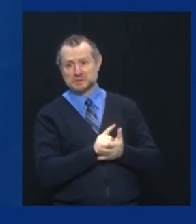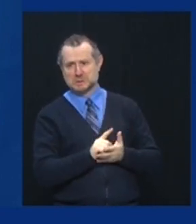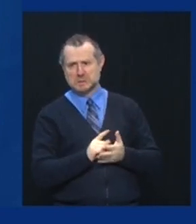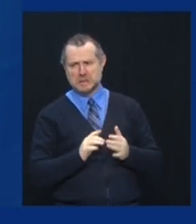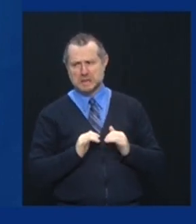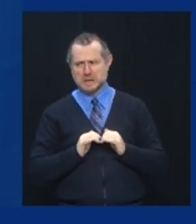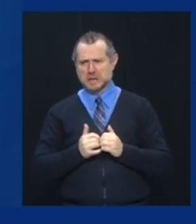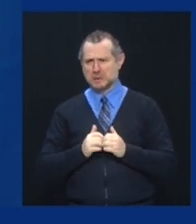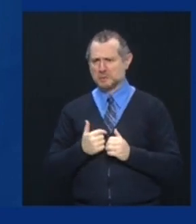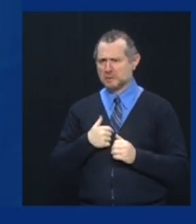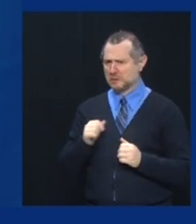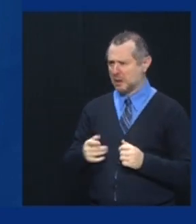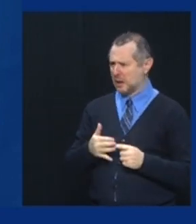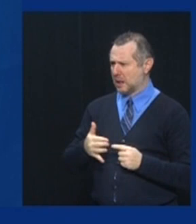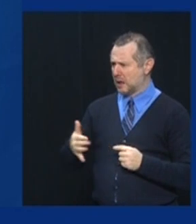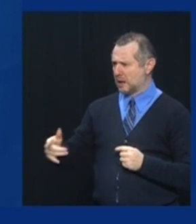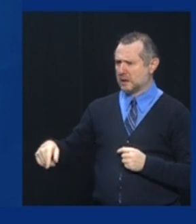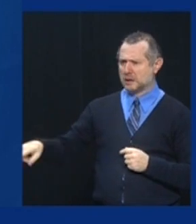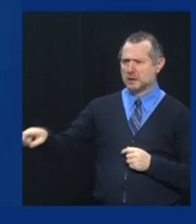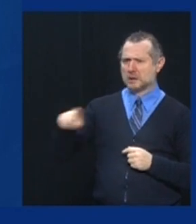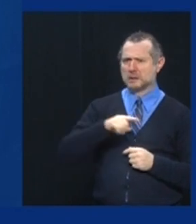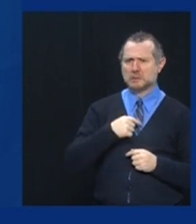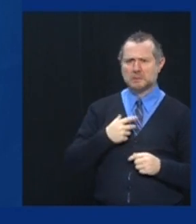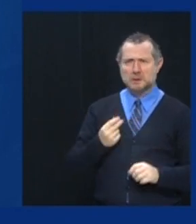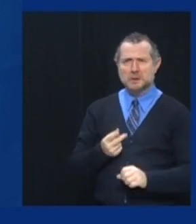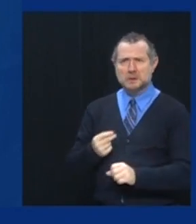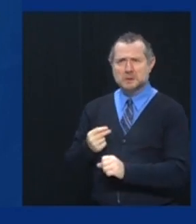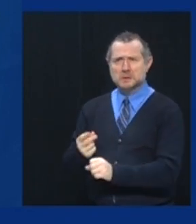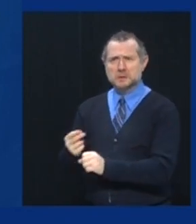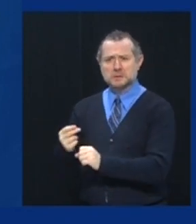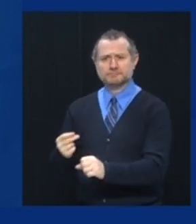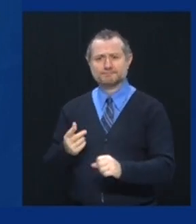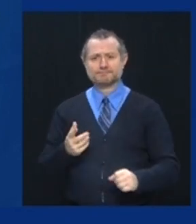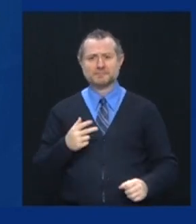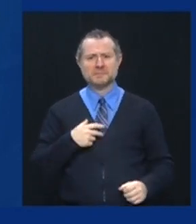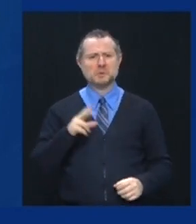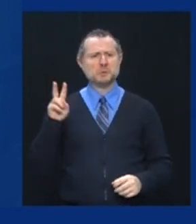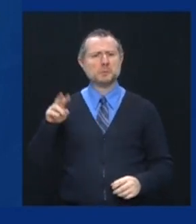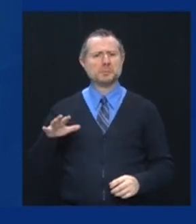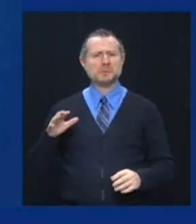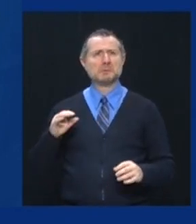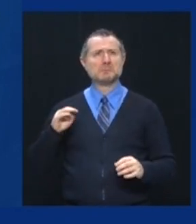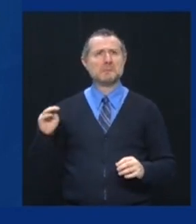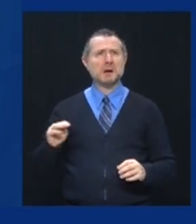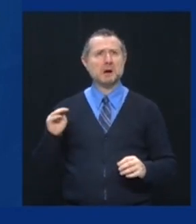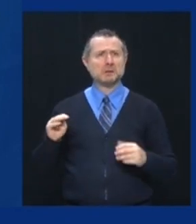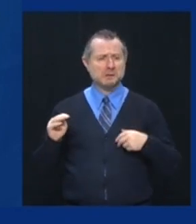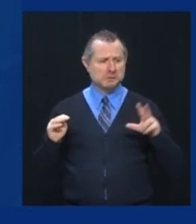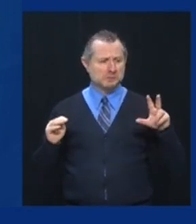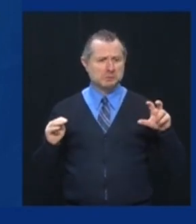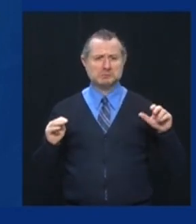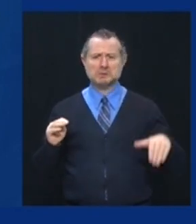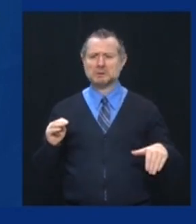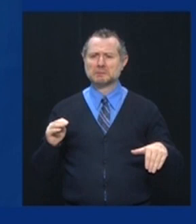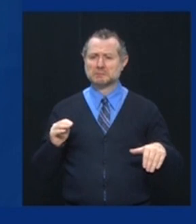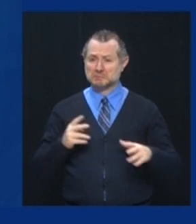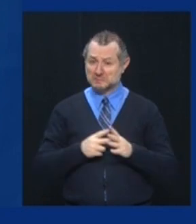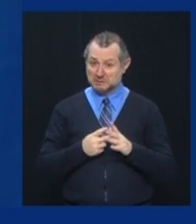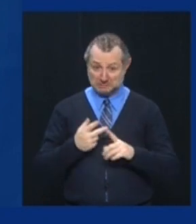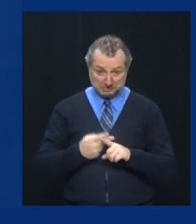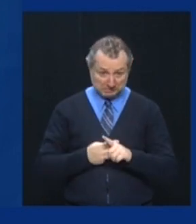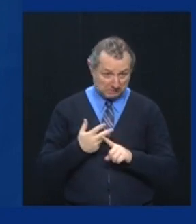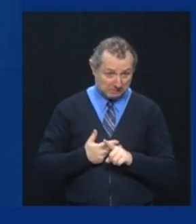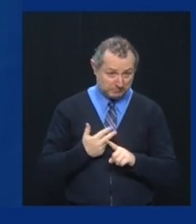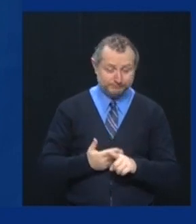to do 2.5 million people, right? On the